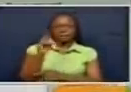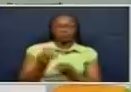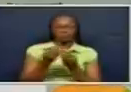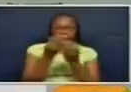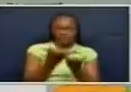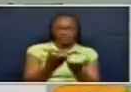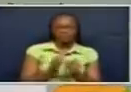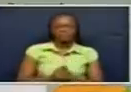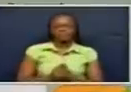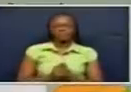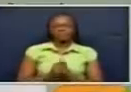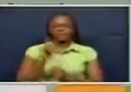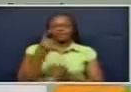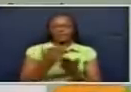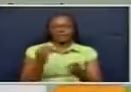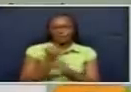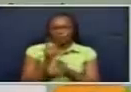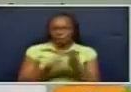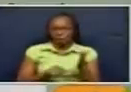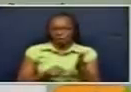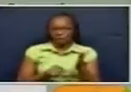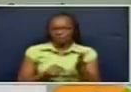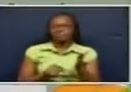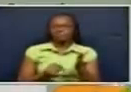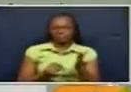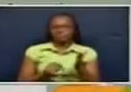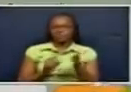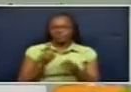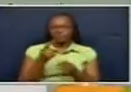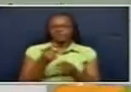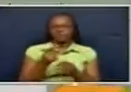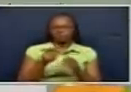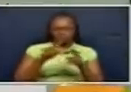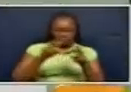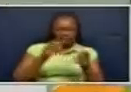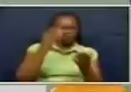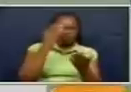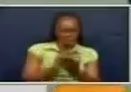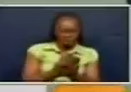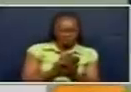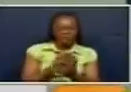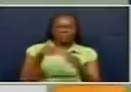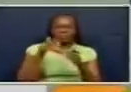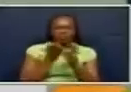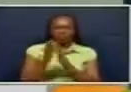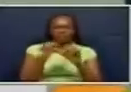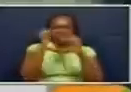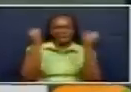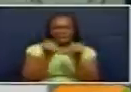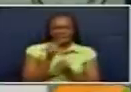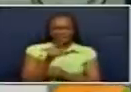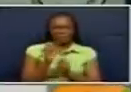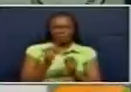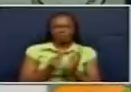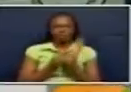And then the first thing that will be done is for them to be identified biometrically with this system. I think Pam should be able to show us how